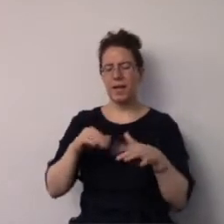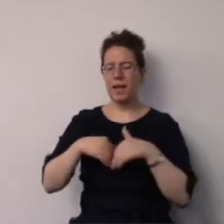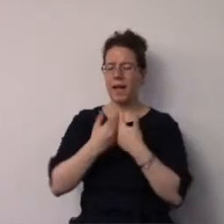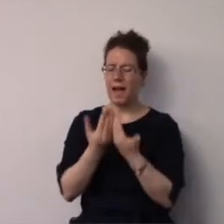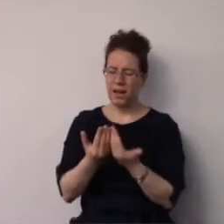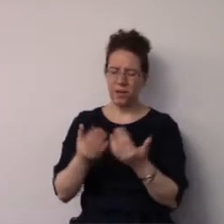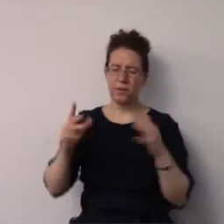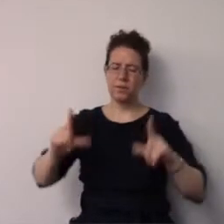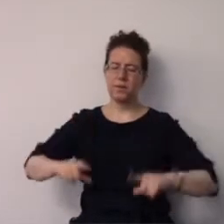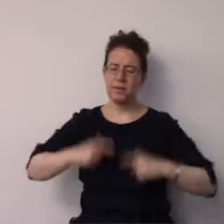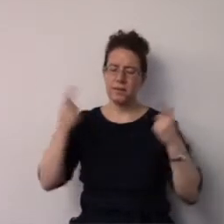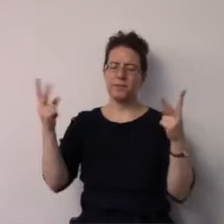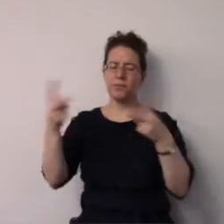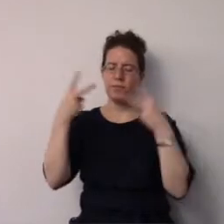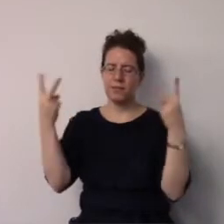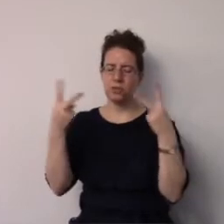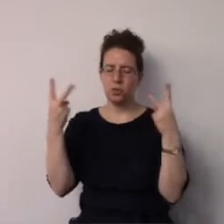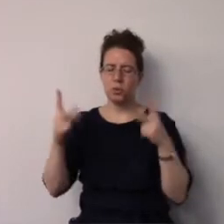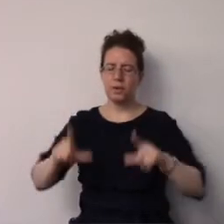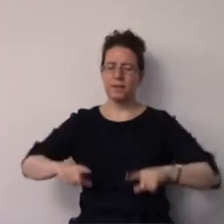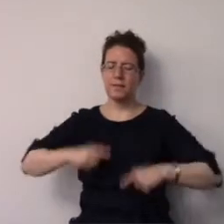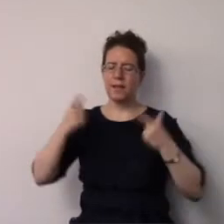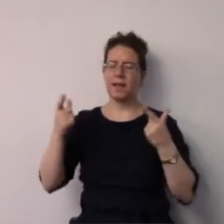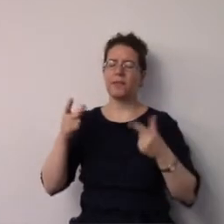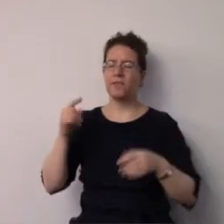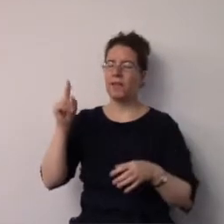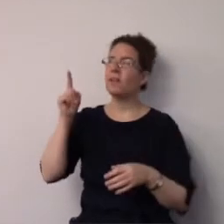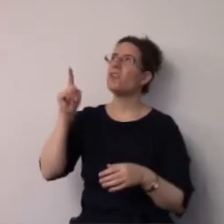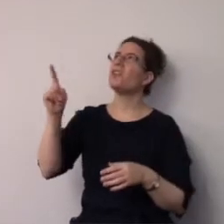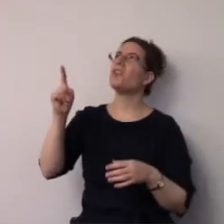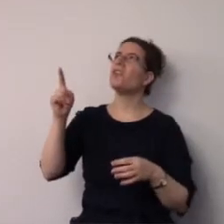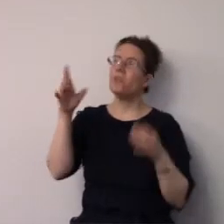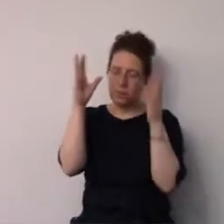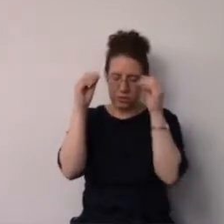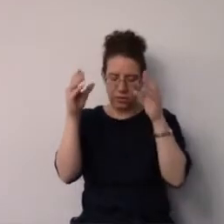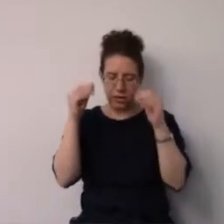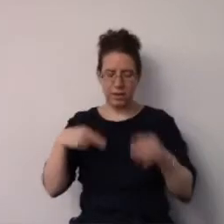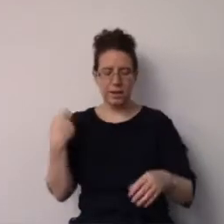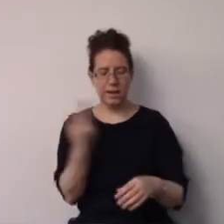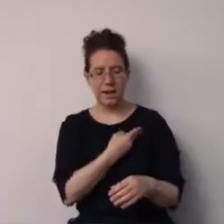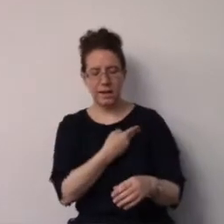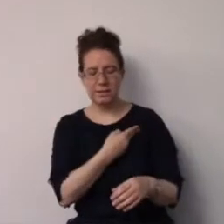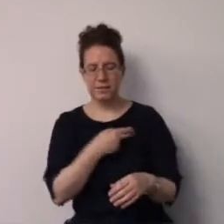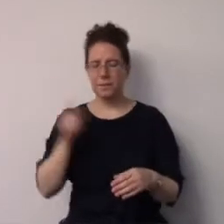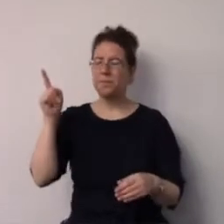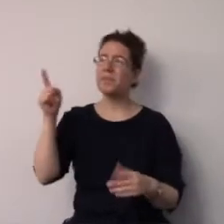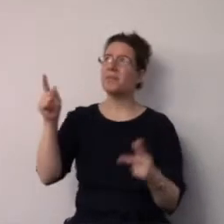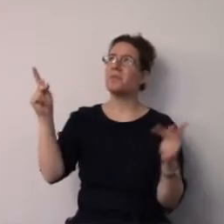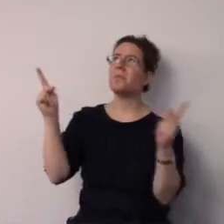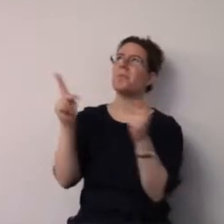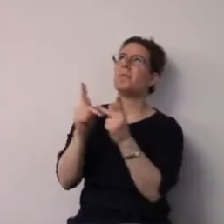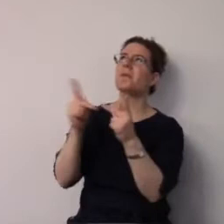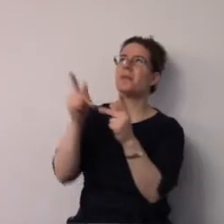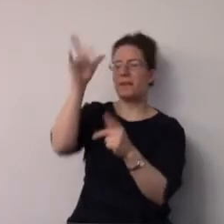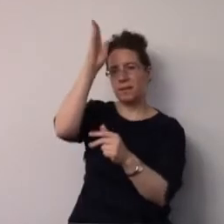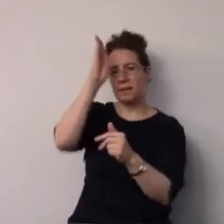weak. You need me every hour. And Lord, we thank you, Jesus, for showing us